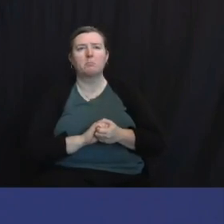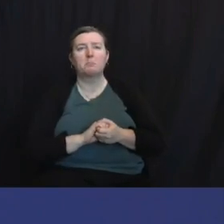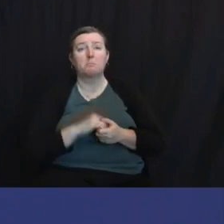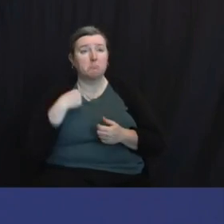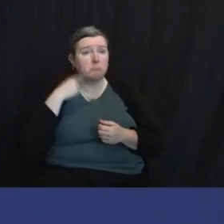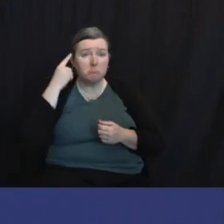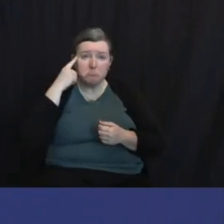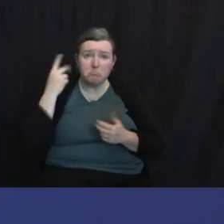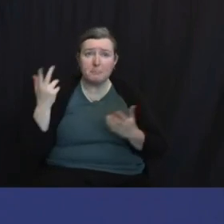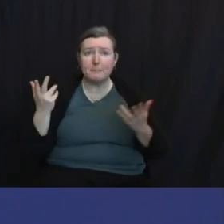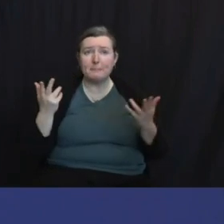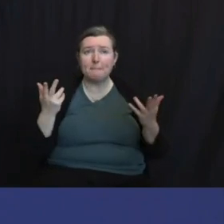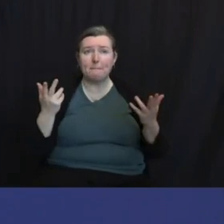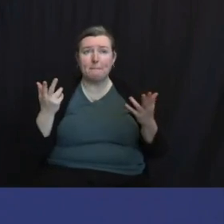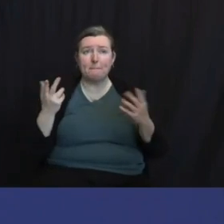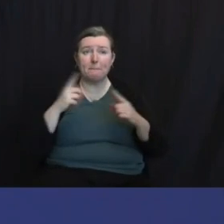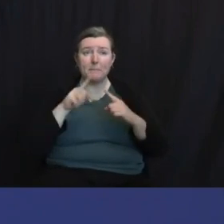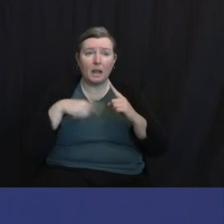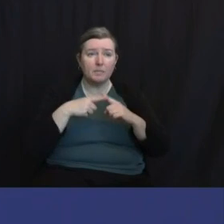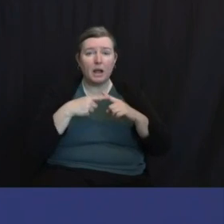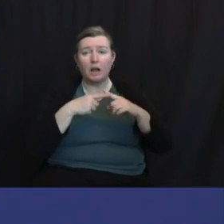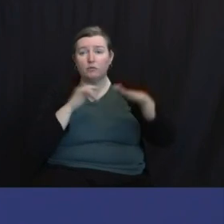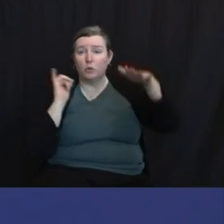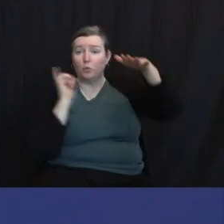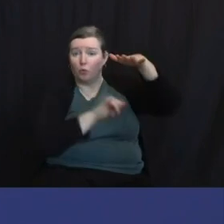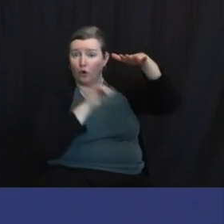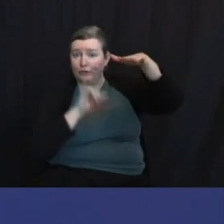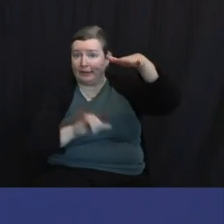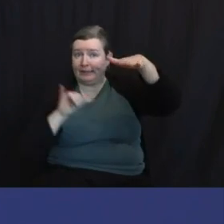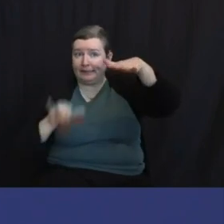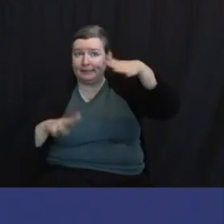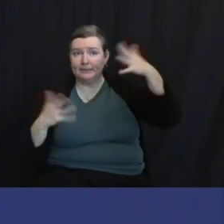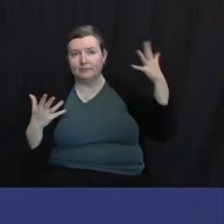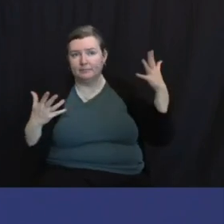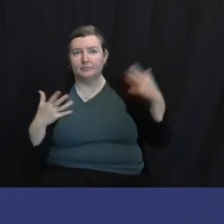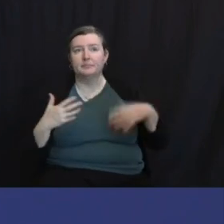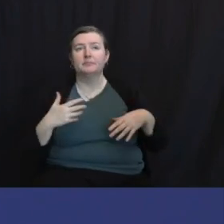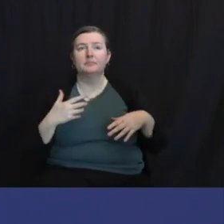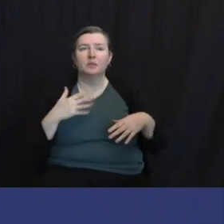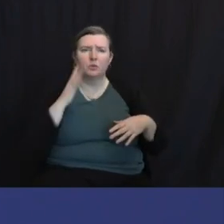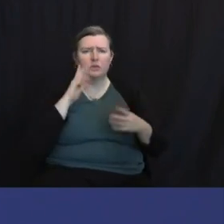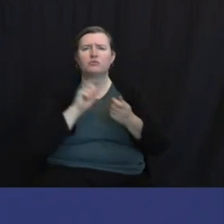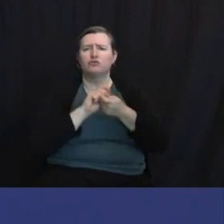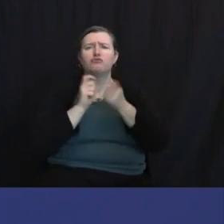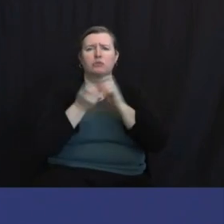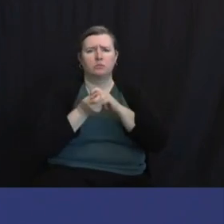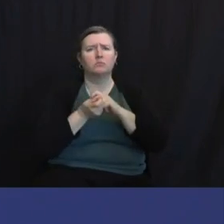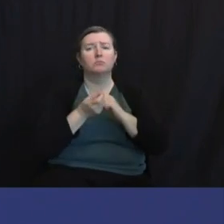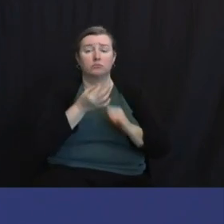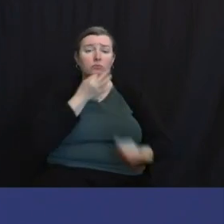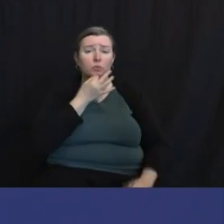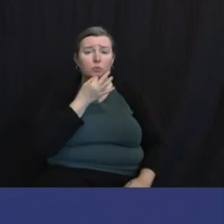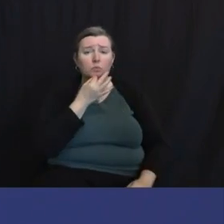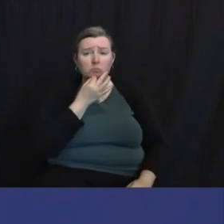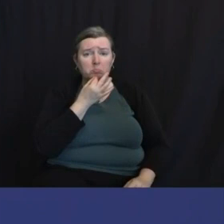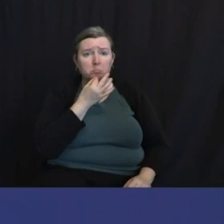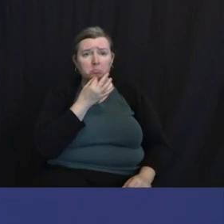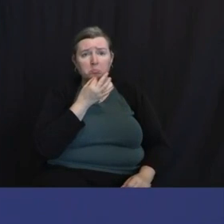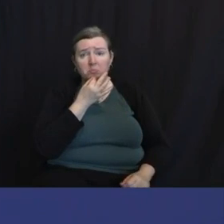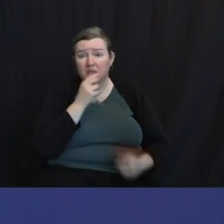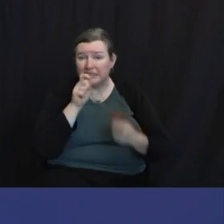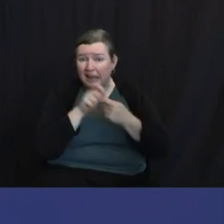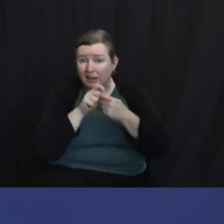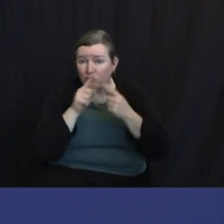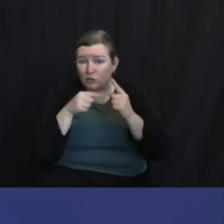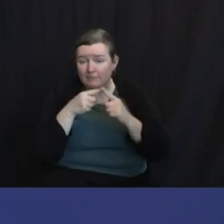the quarantining reality is going to change. I can't tell you when, and I don't think we know yet, but whether it's April 1st